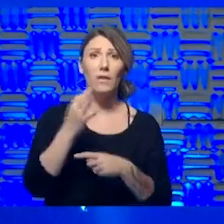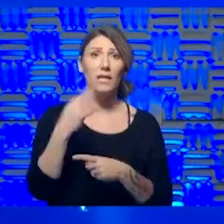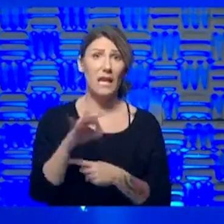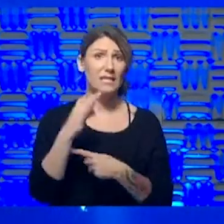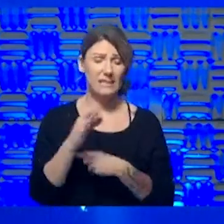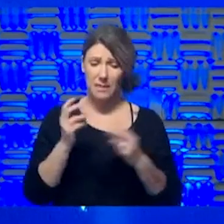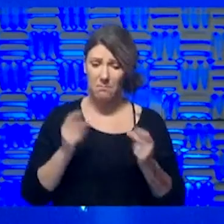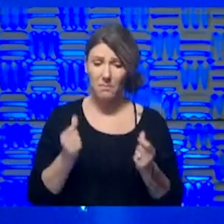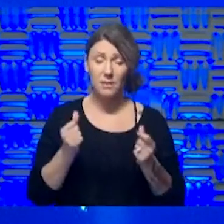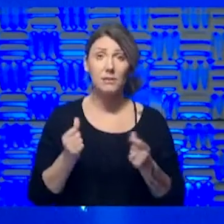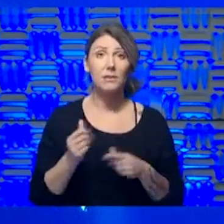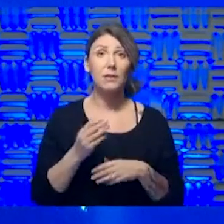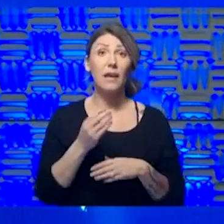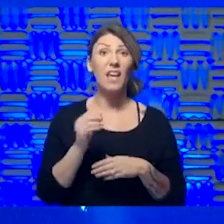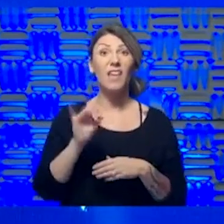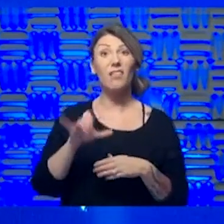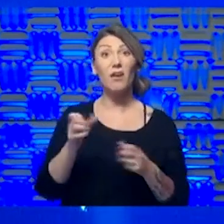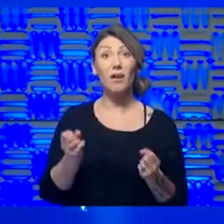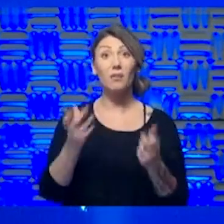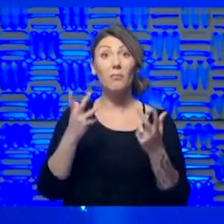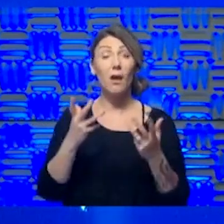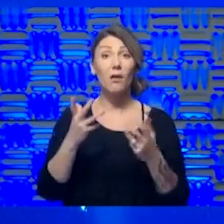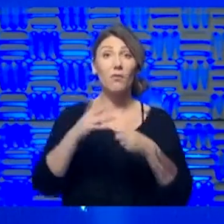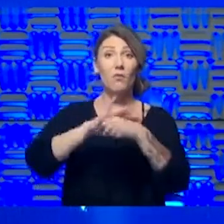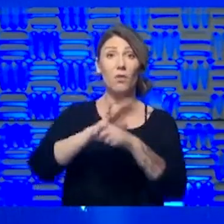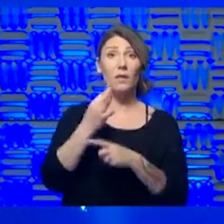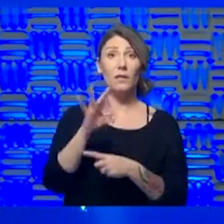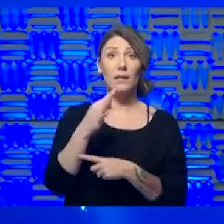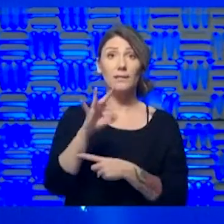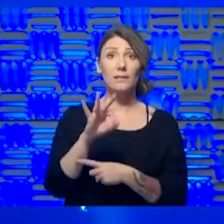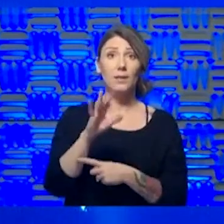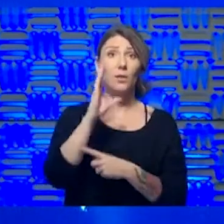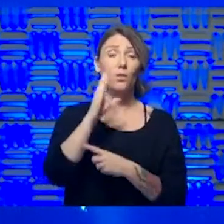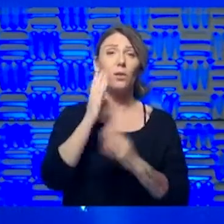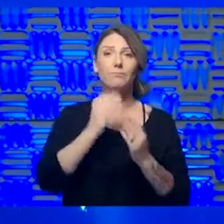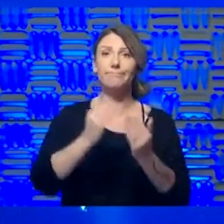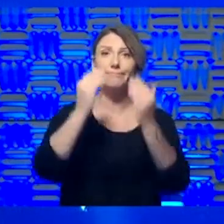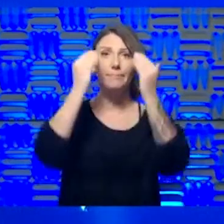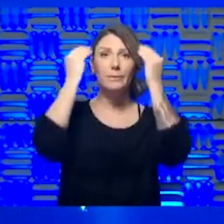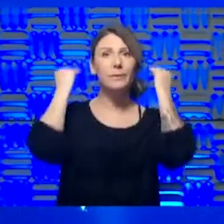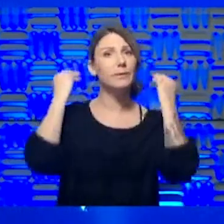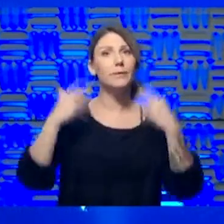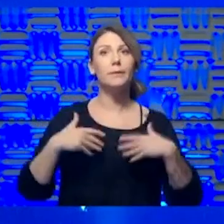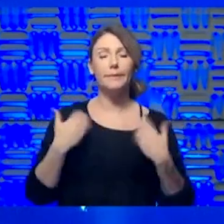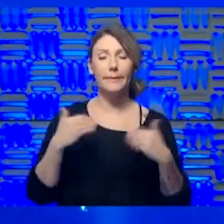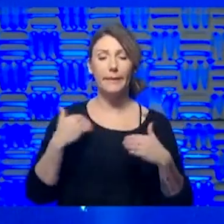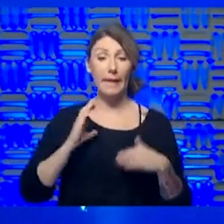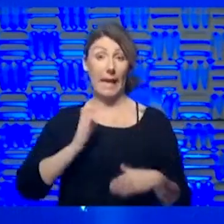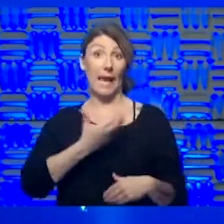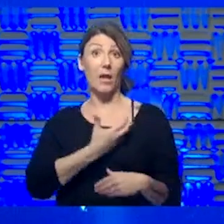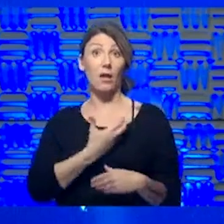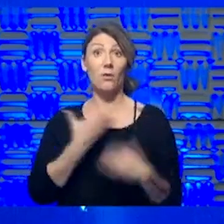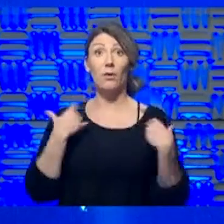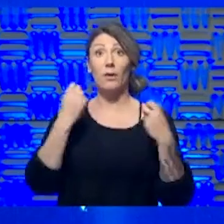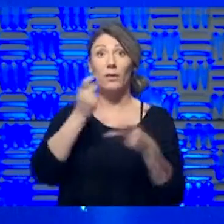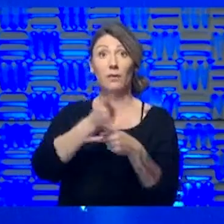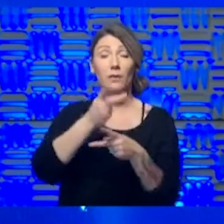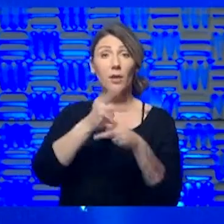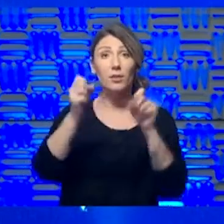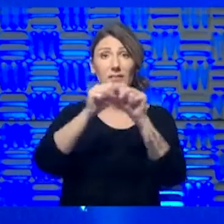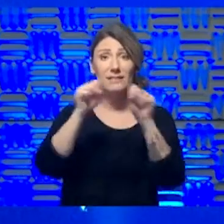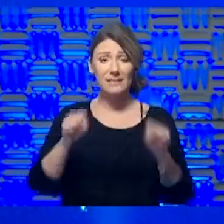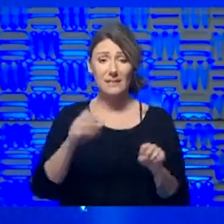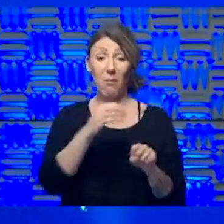And the volume of COVID-19 that we would have would overwhelm our healthcare system and our ability